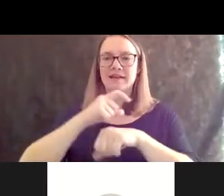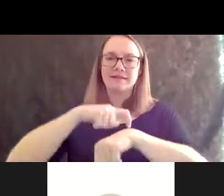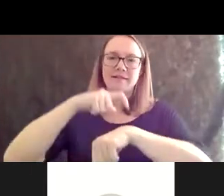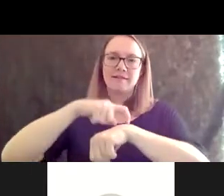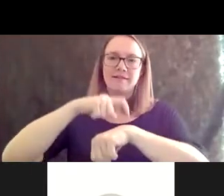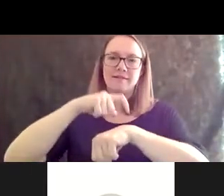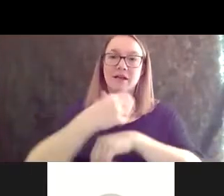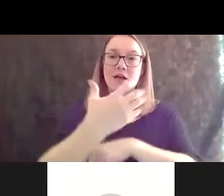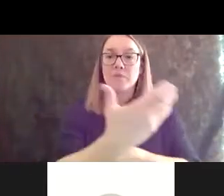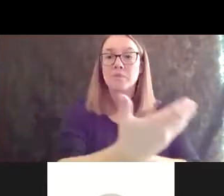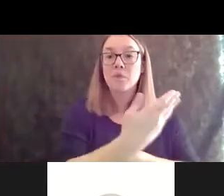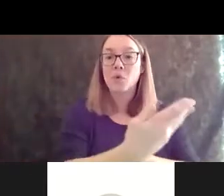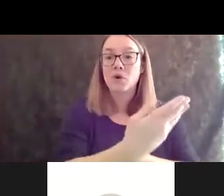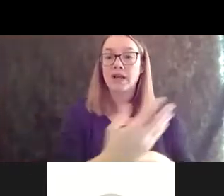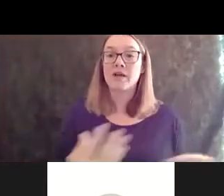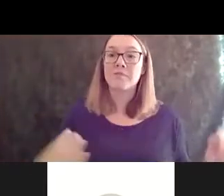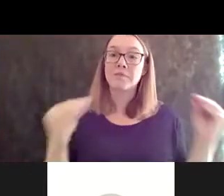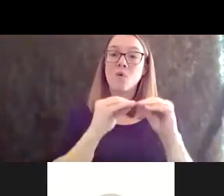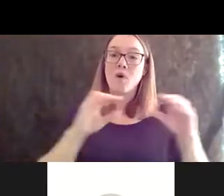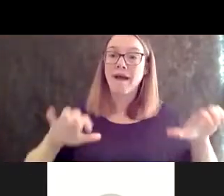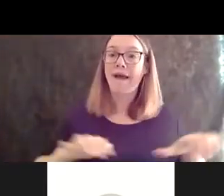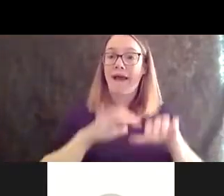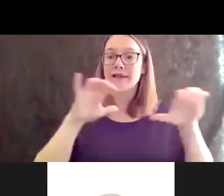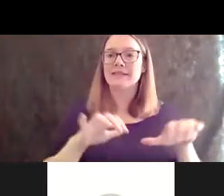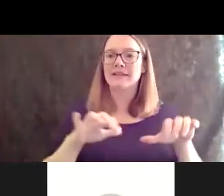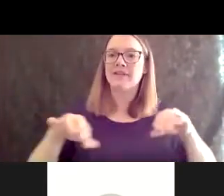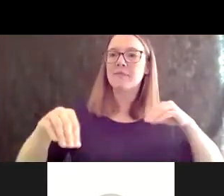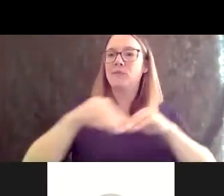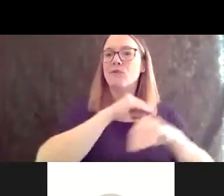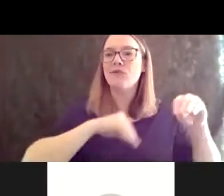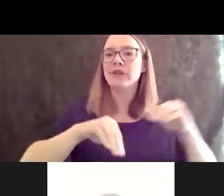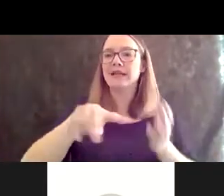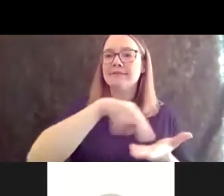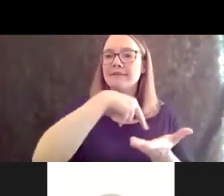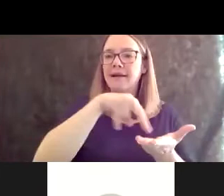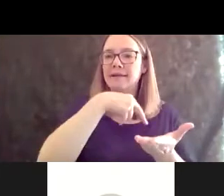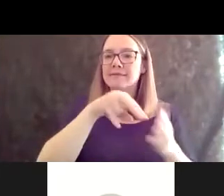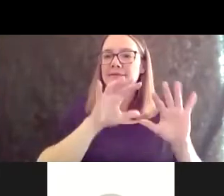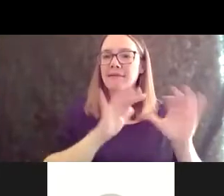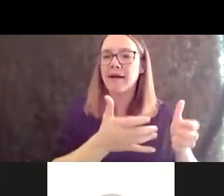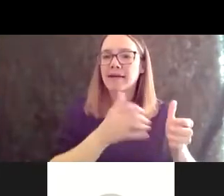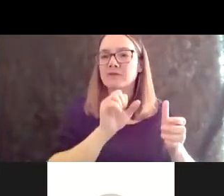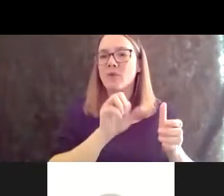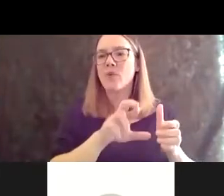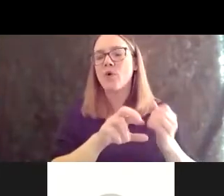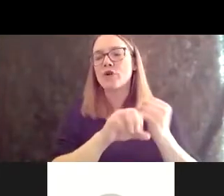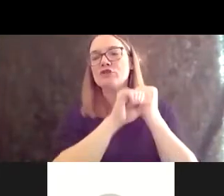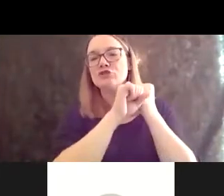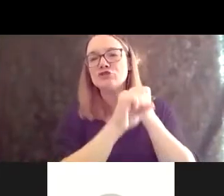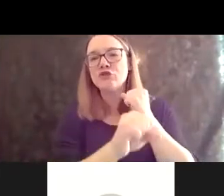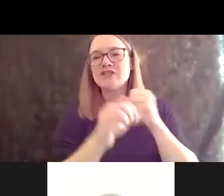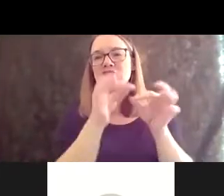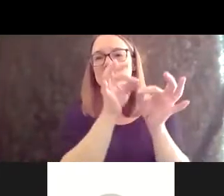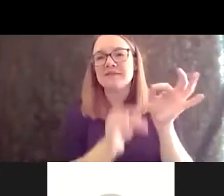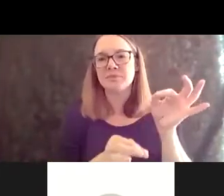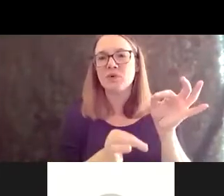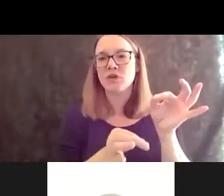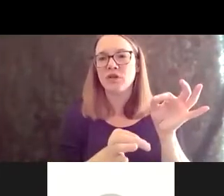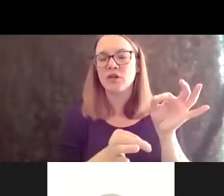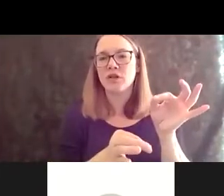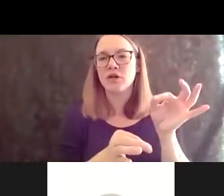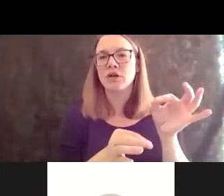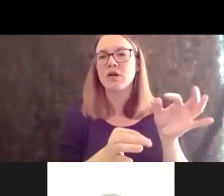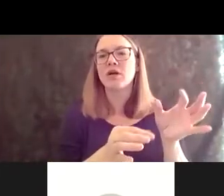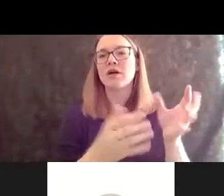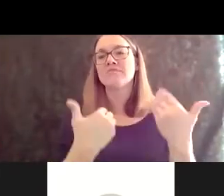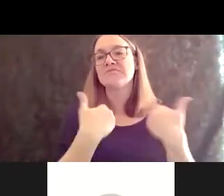I'll plan my moving around, if it's a dance class or even just doing simple stretches. And